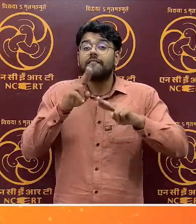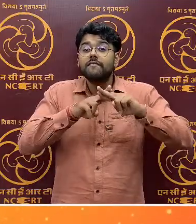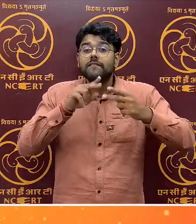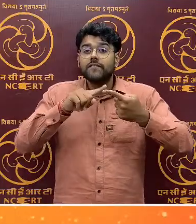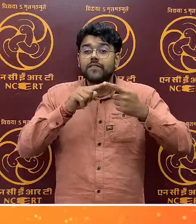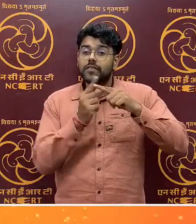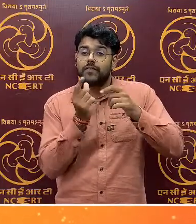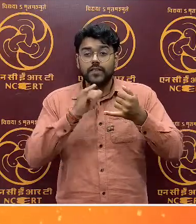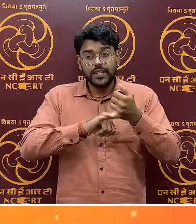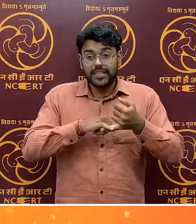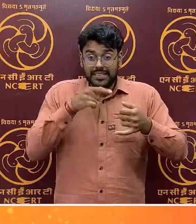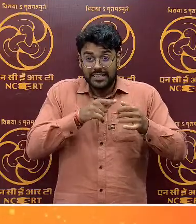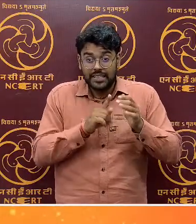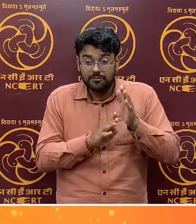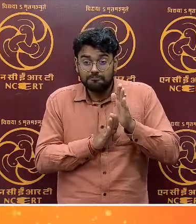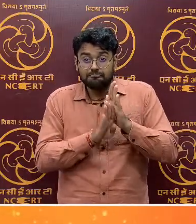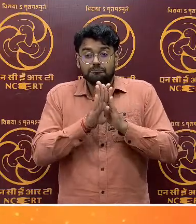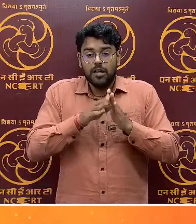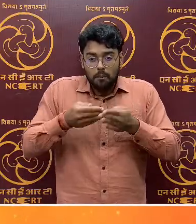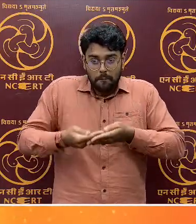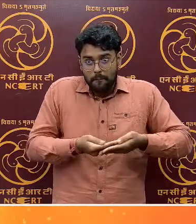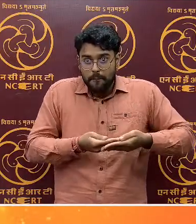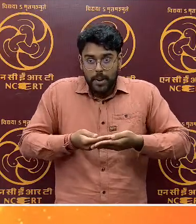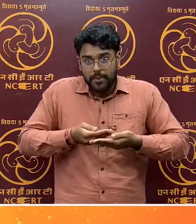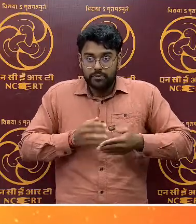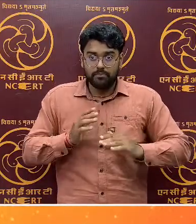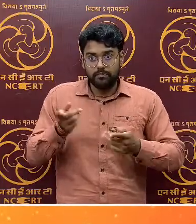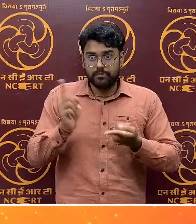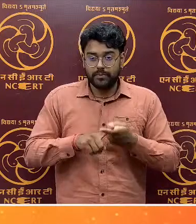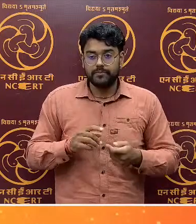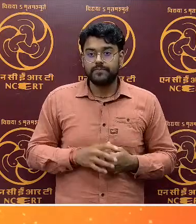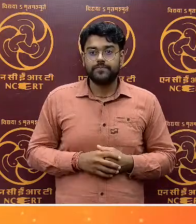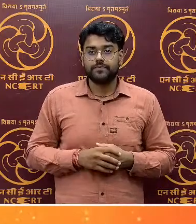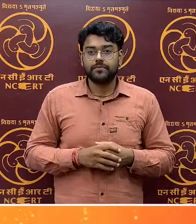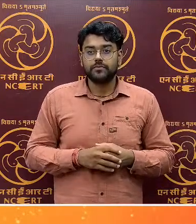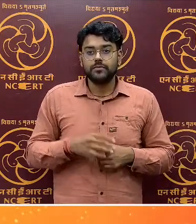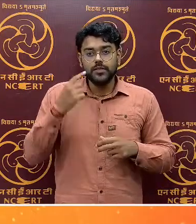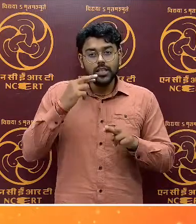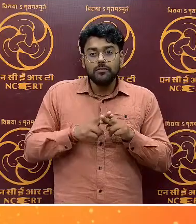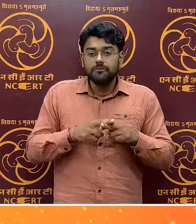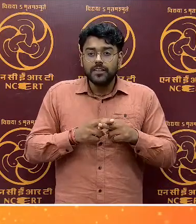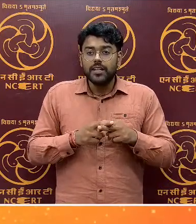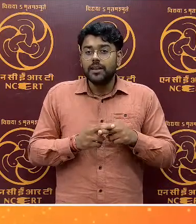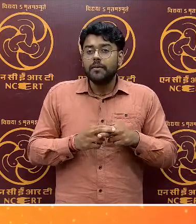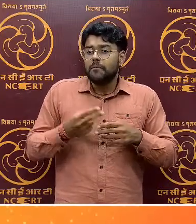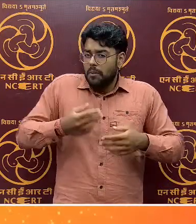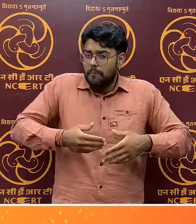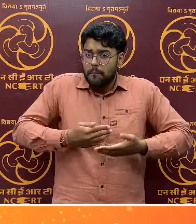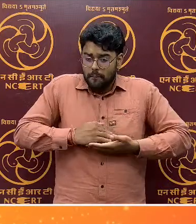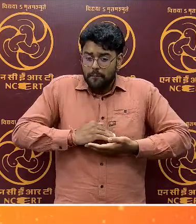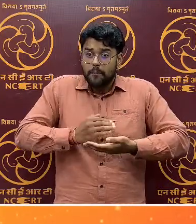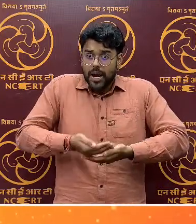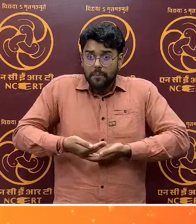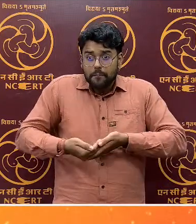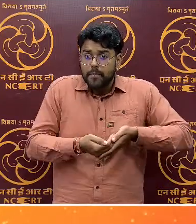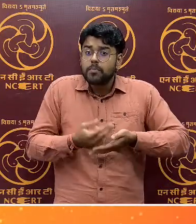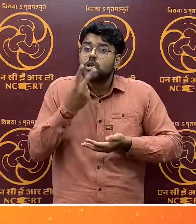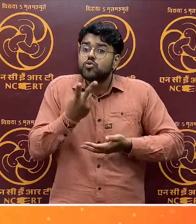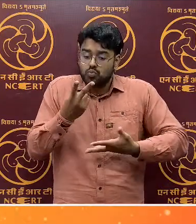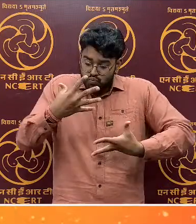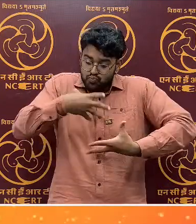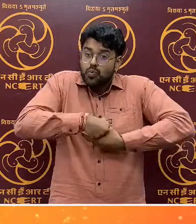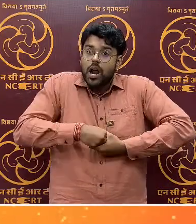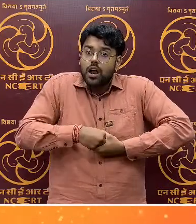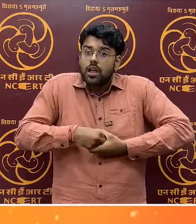and grows into a baby, full grown baby. But what if there are twins? How does that happen? So it has something to do with the